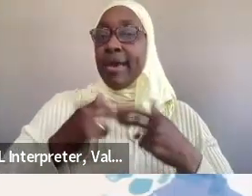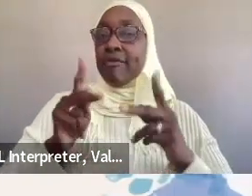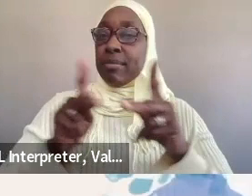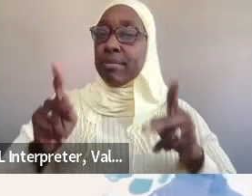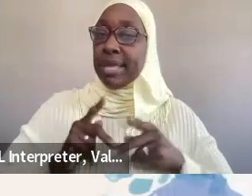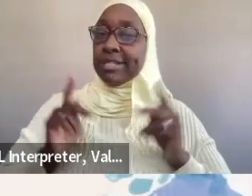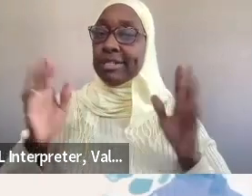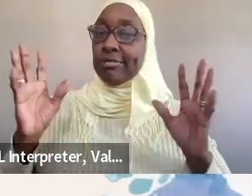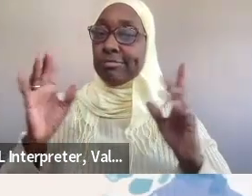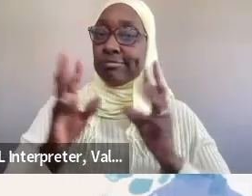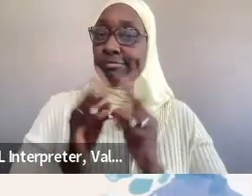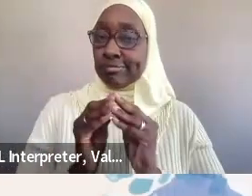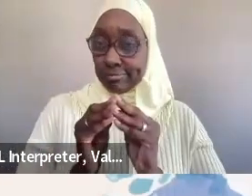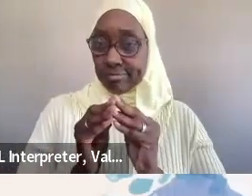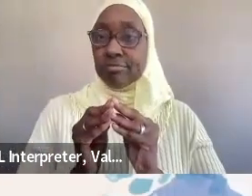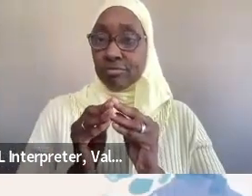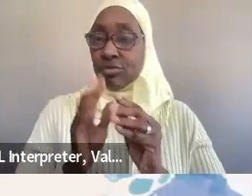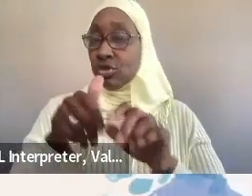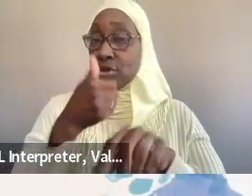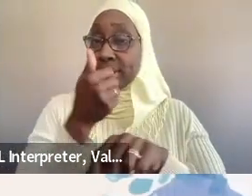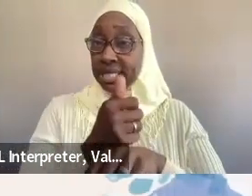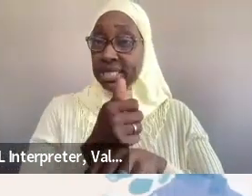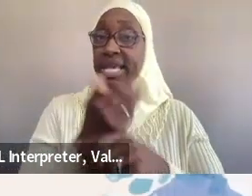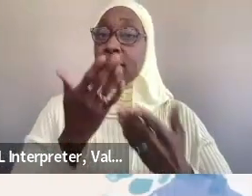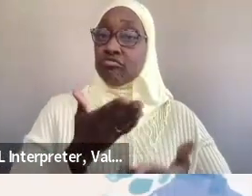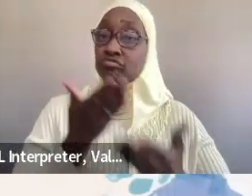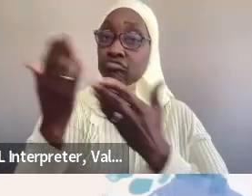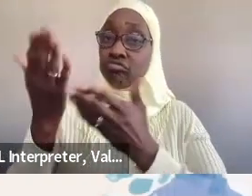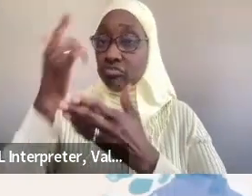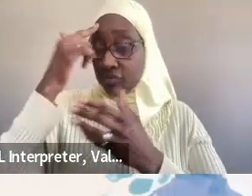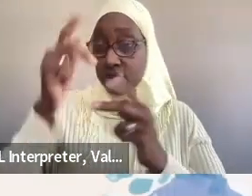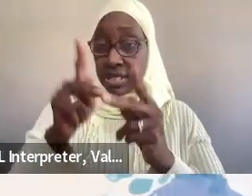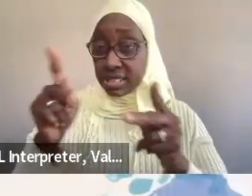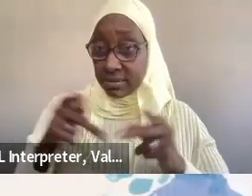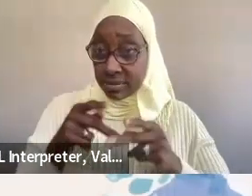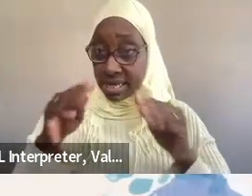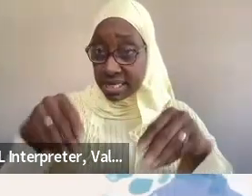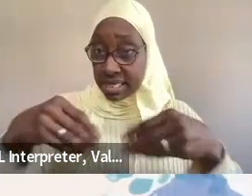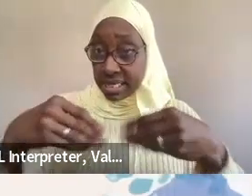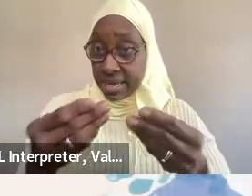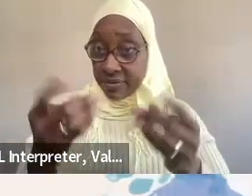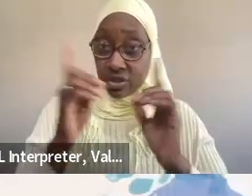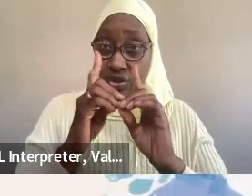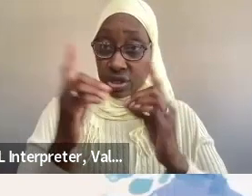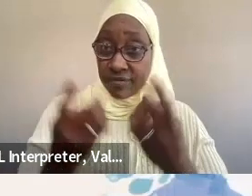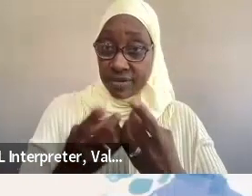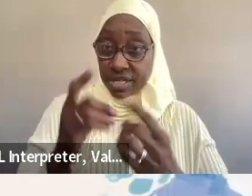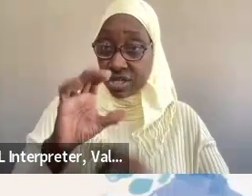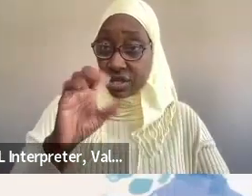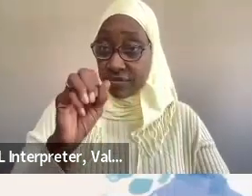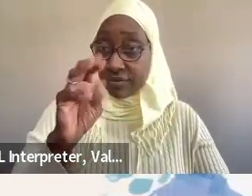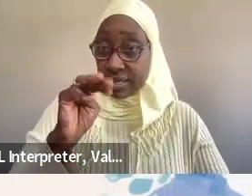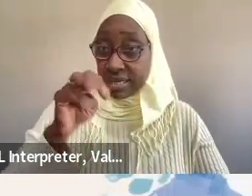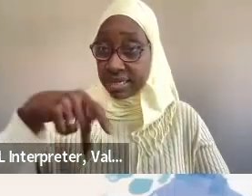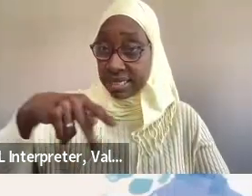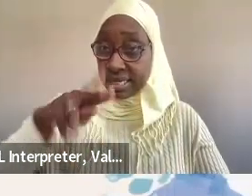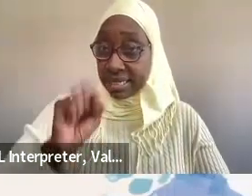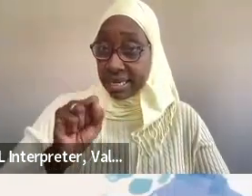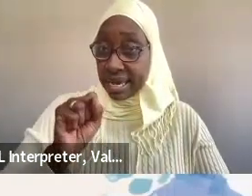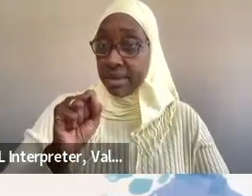created a proposal for this space and presented it to the Division of Campus Life. And it